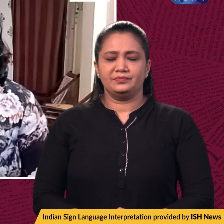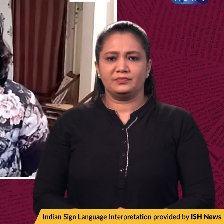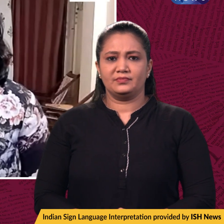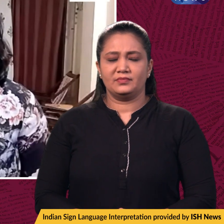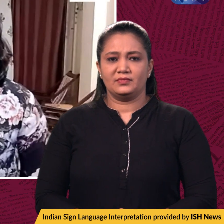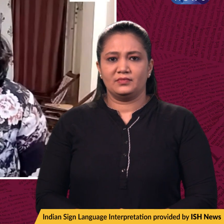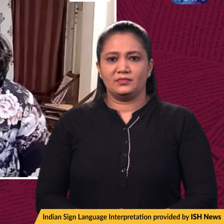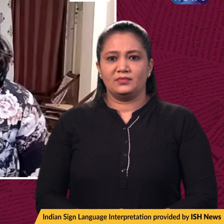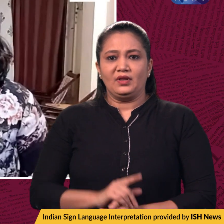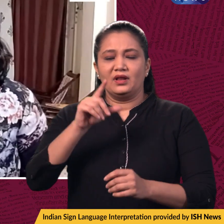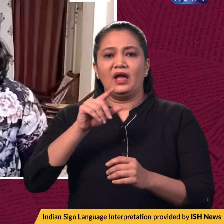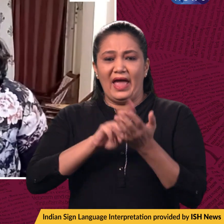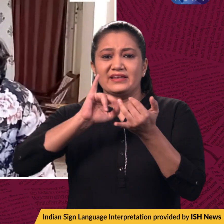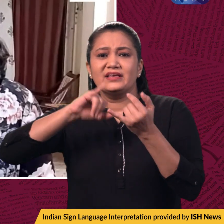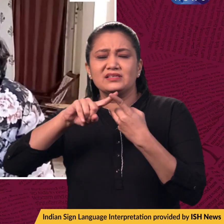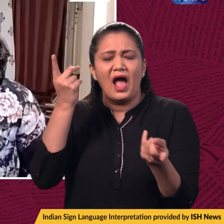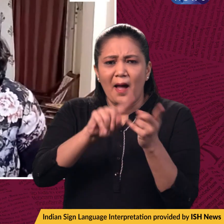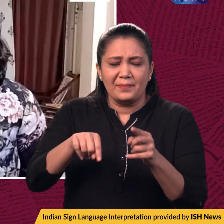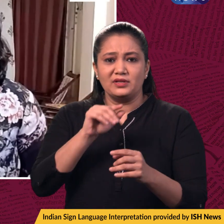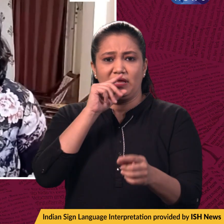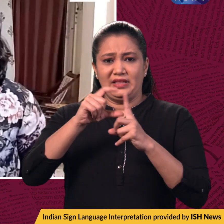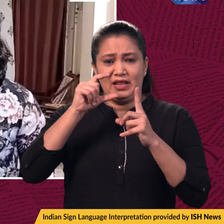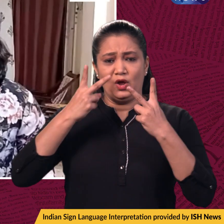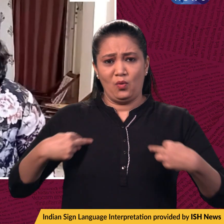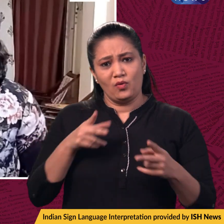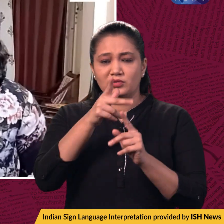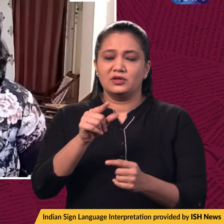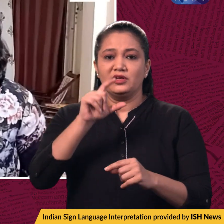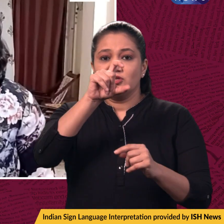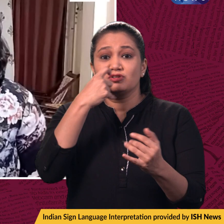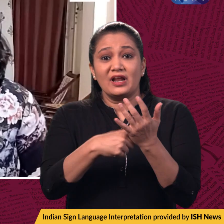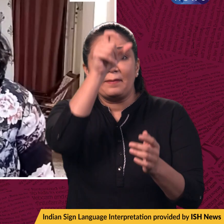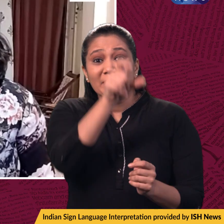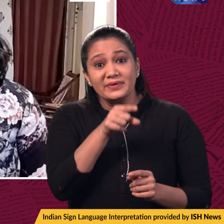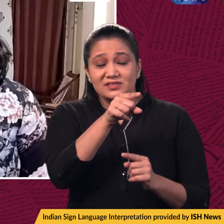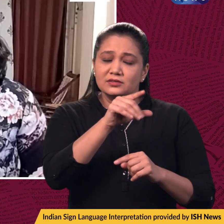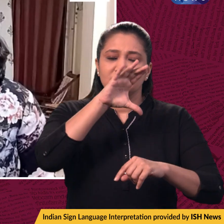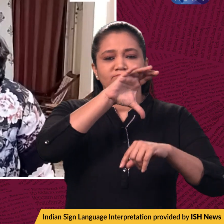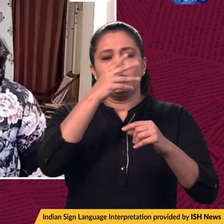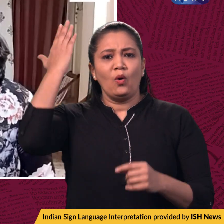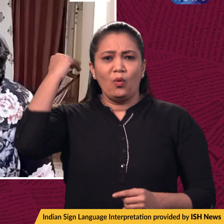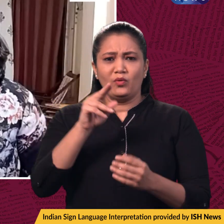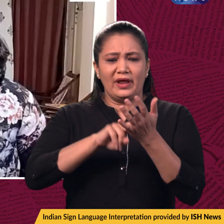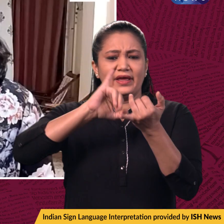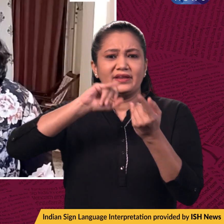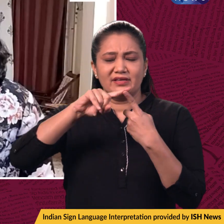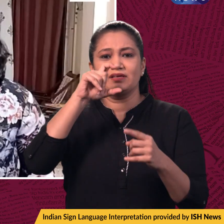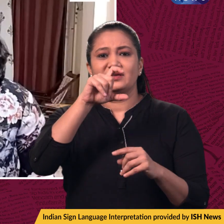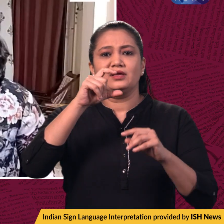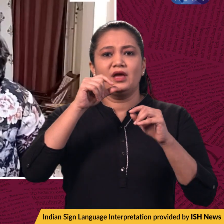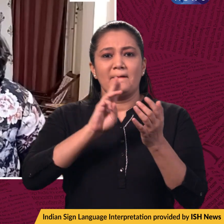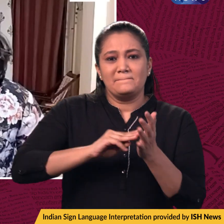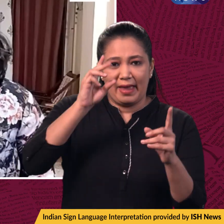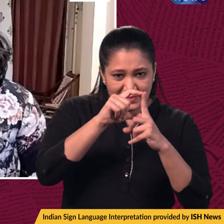update in the NSE scandal, where a Delhi court today has sent Chitra Ramkrishna, former managing director and